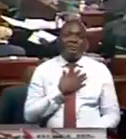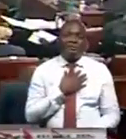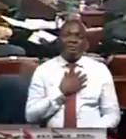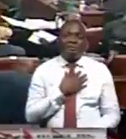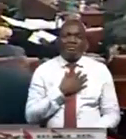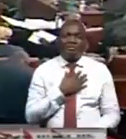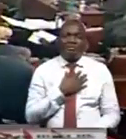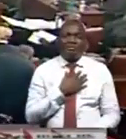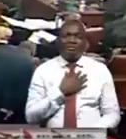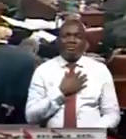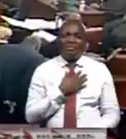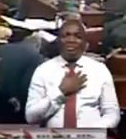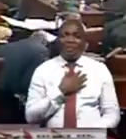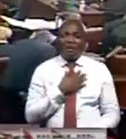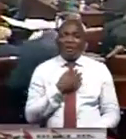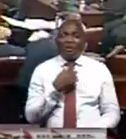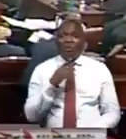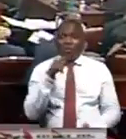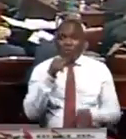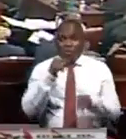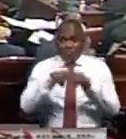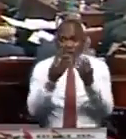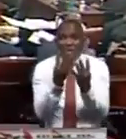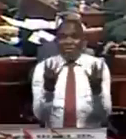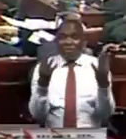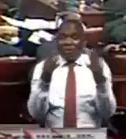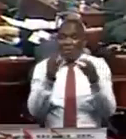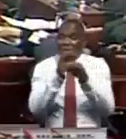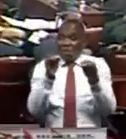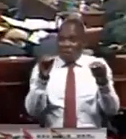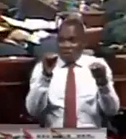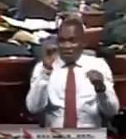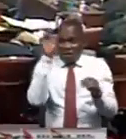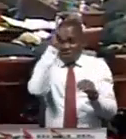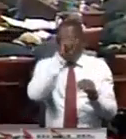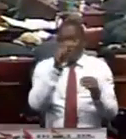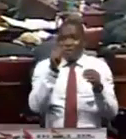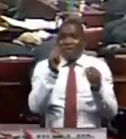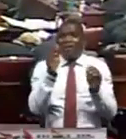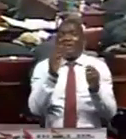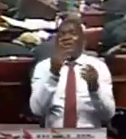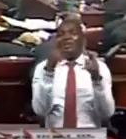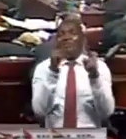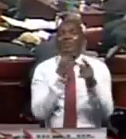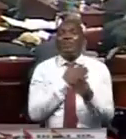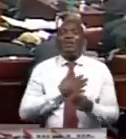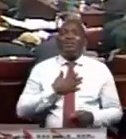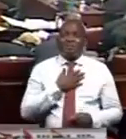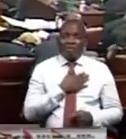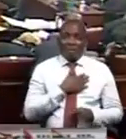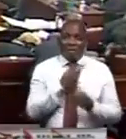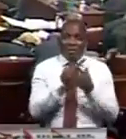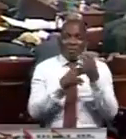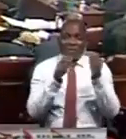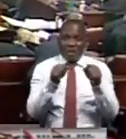none of us, at least those on the bench, none of us anticipated this step. So please both of you